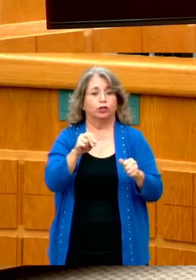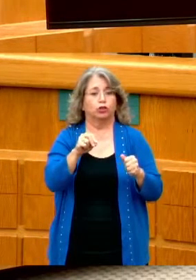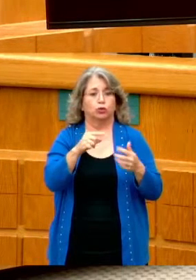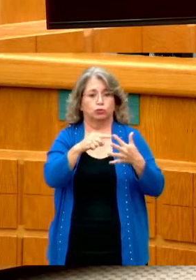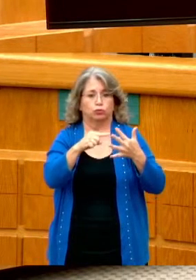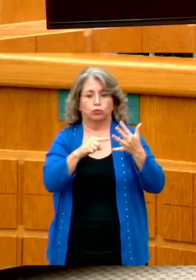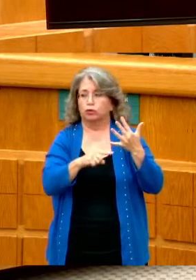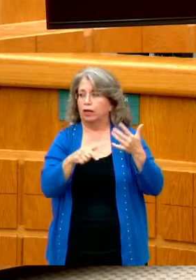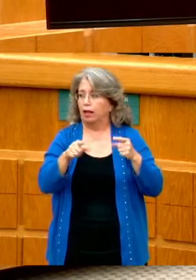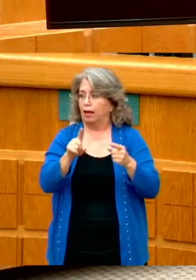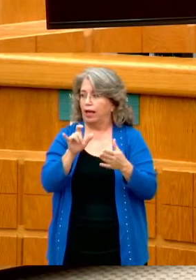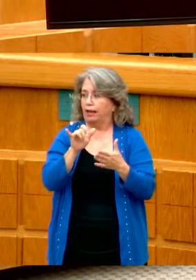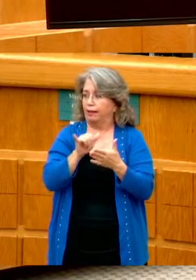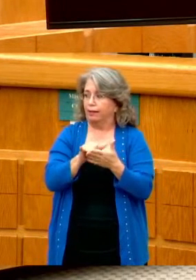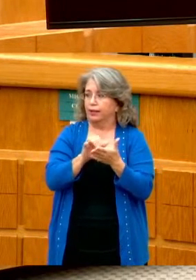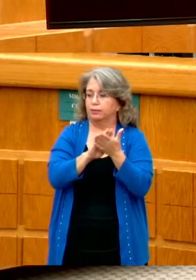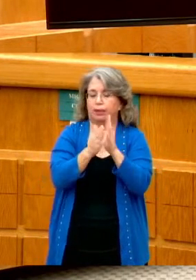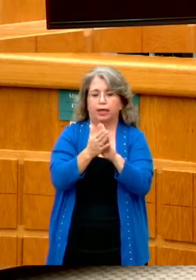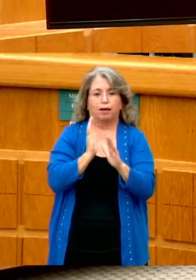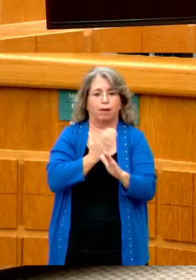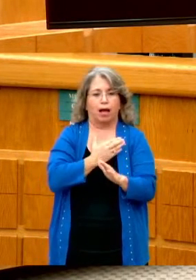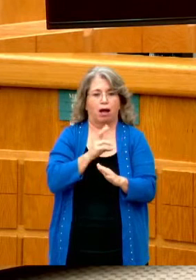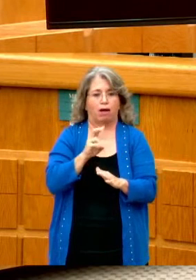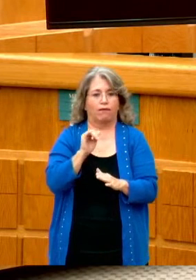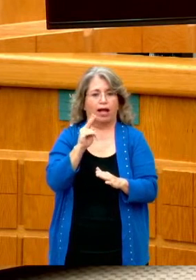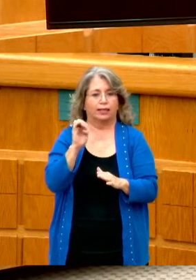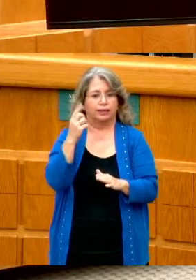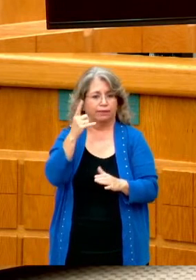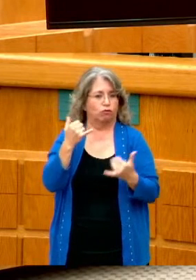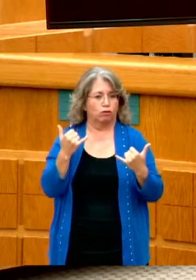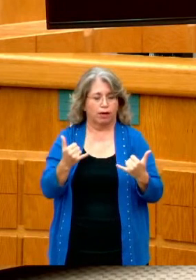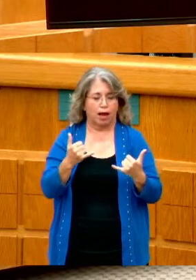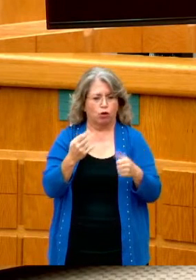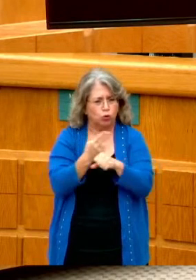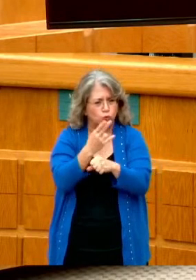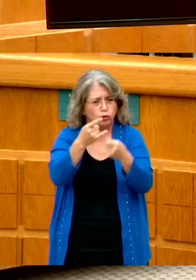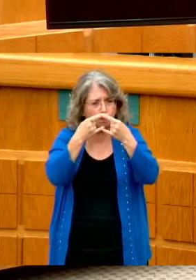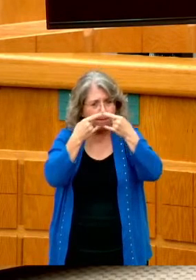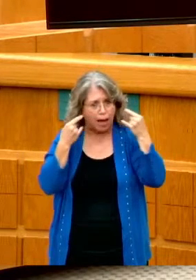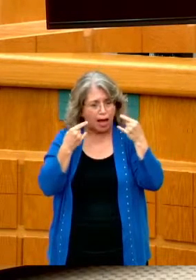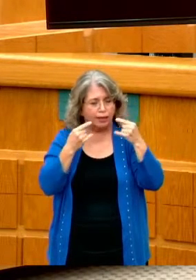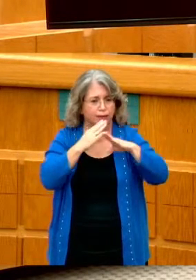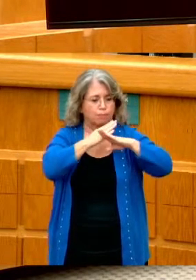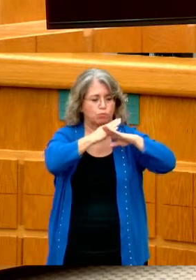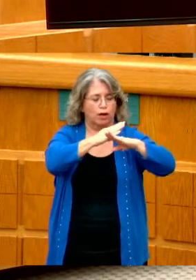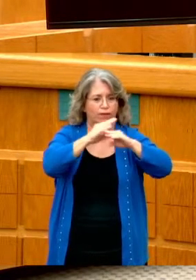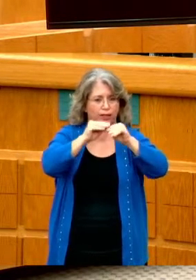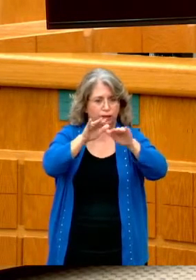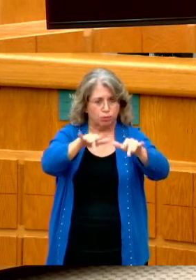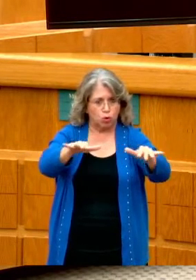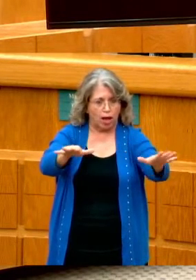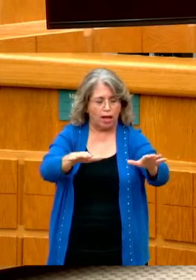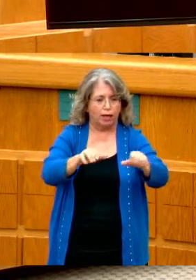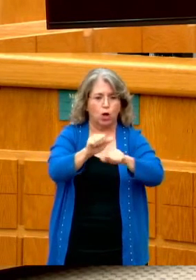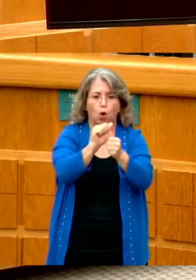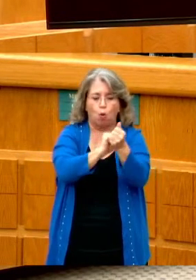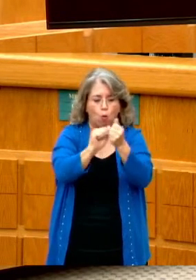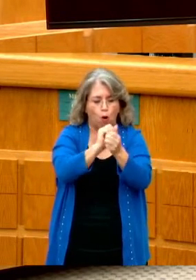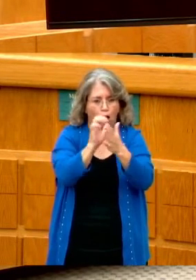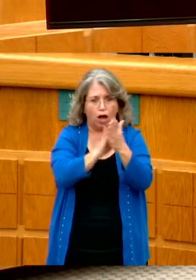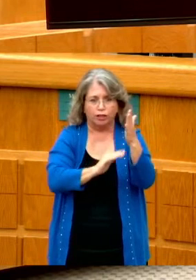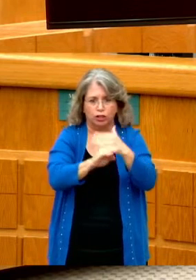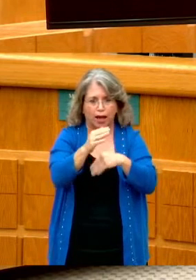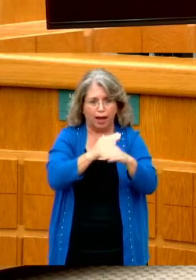our vaccine for now. Wear that mask. Do everything to prevent that spread. Wash those hands, watch that